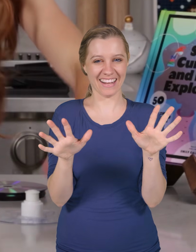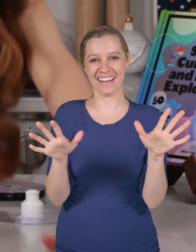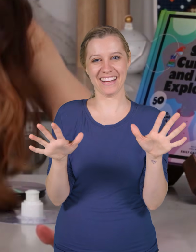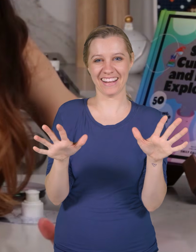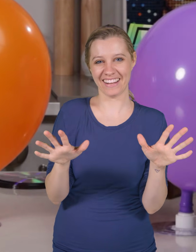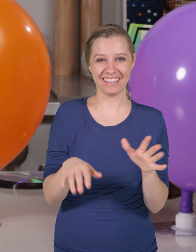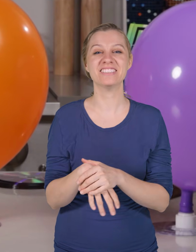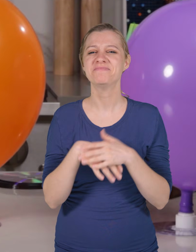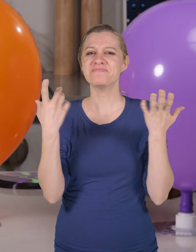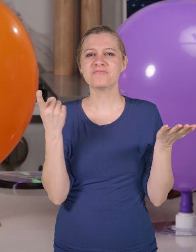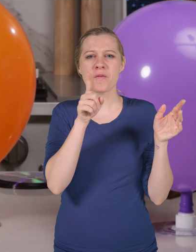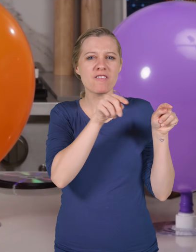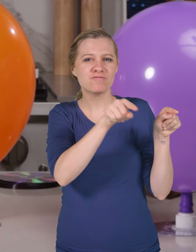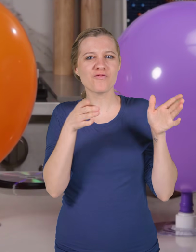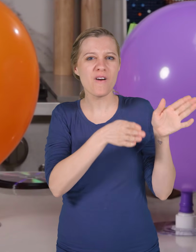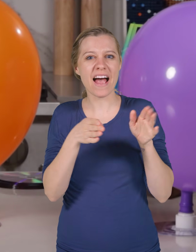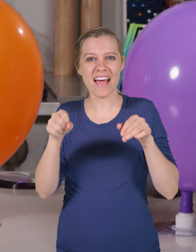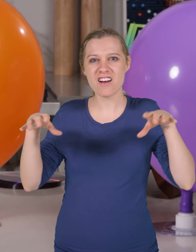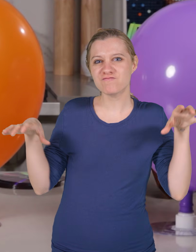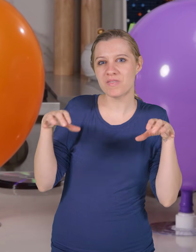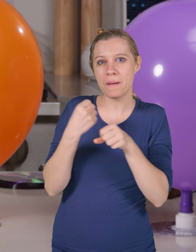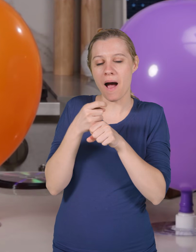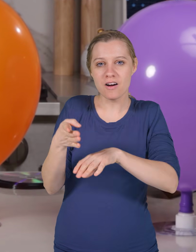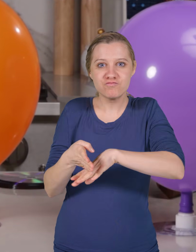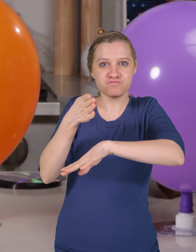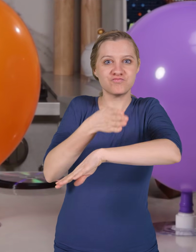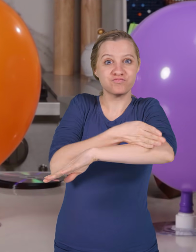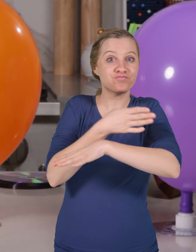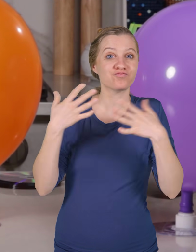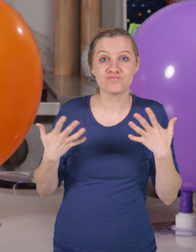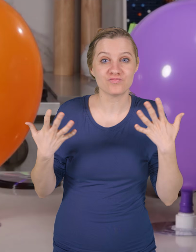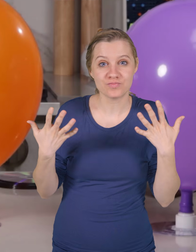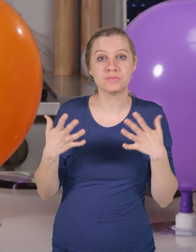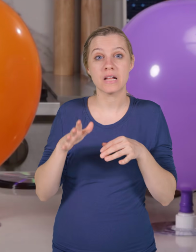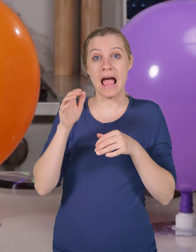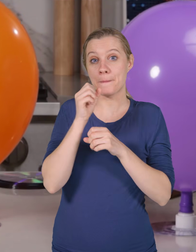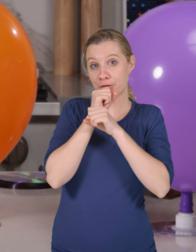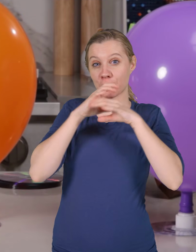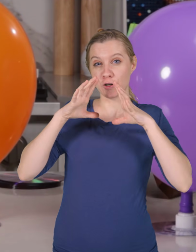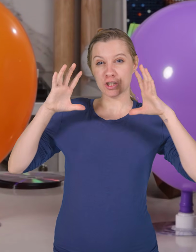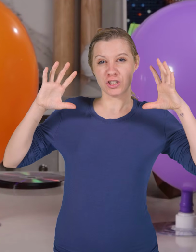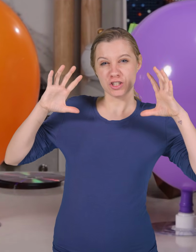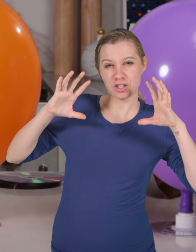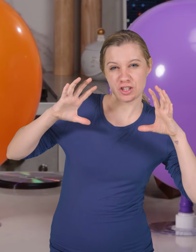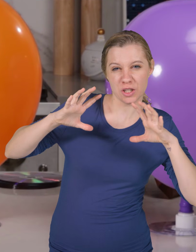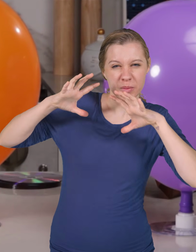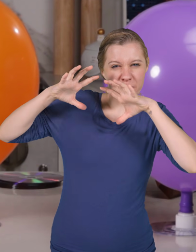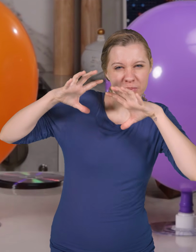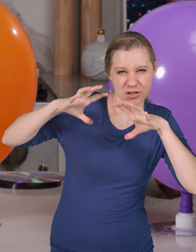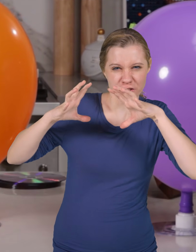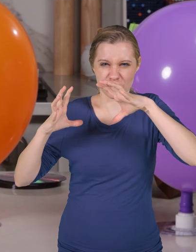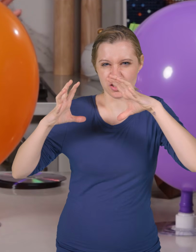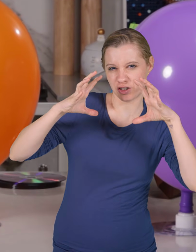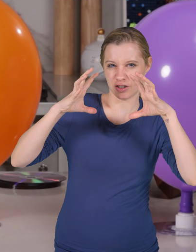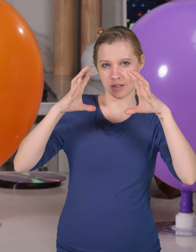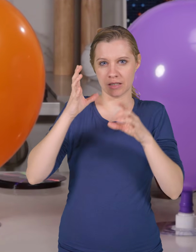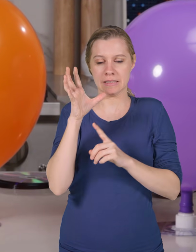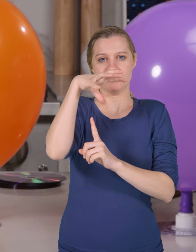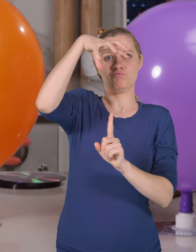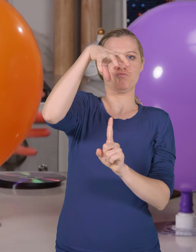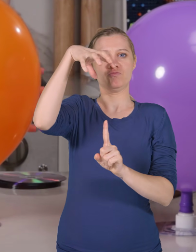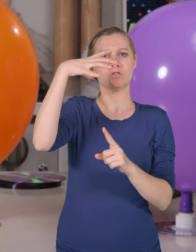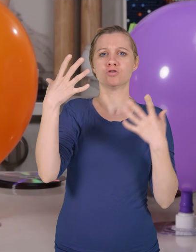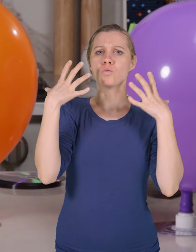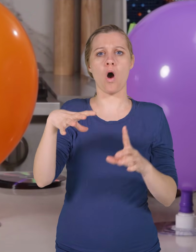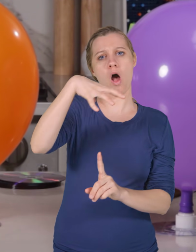hovercraft. So one of the ways that you can make this work even better is if you just push down the balloon so that it stands up, because what you